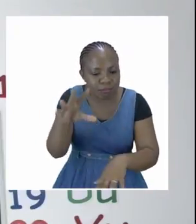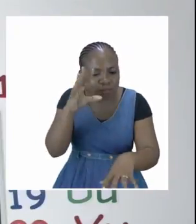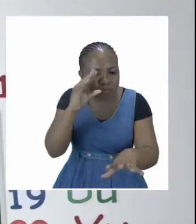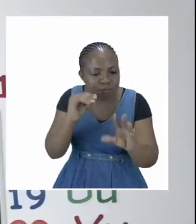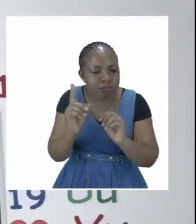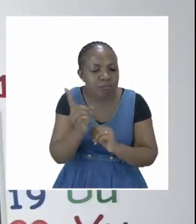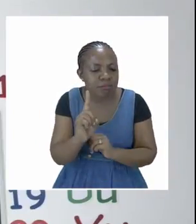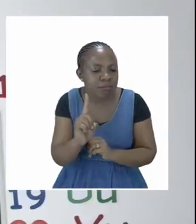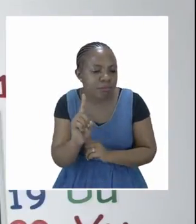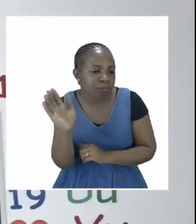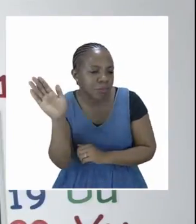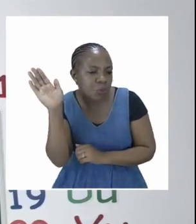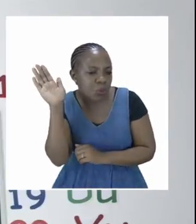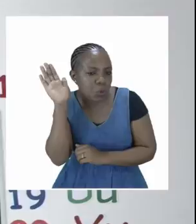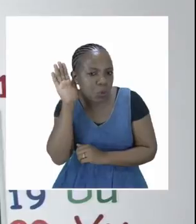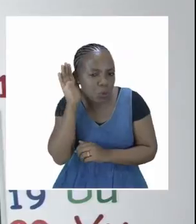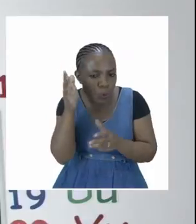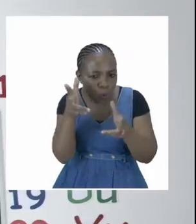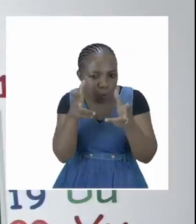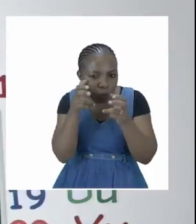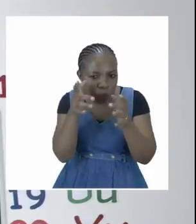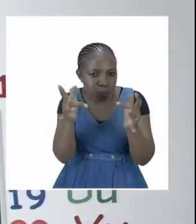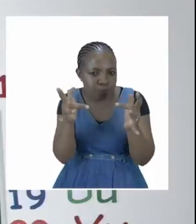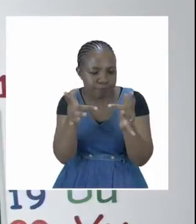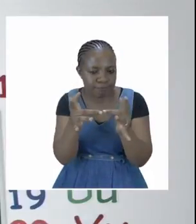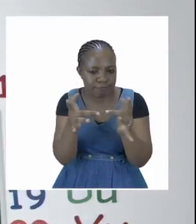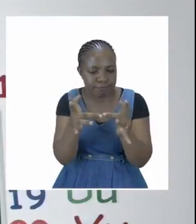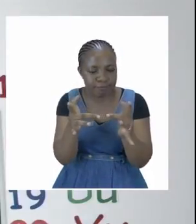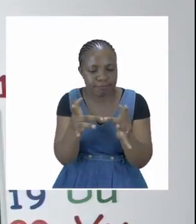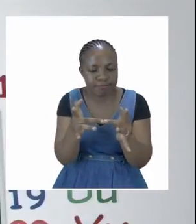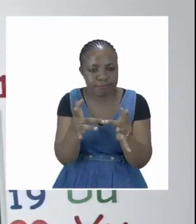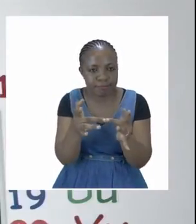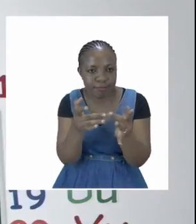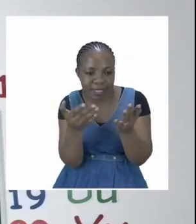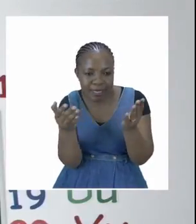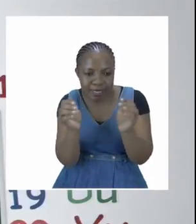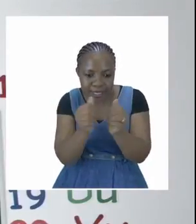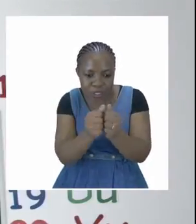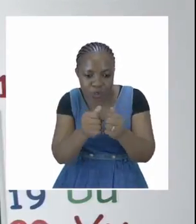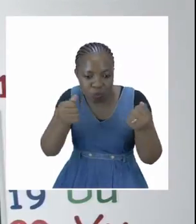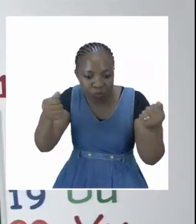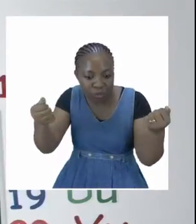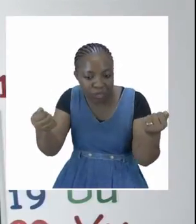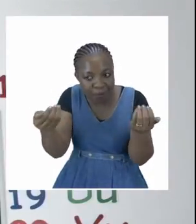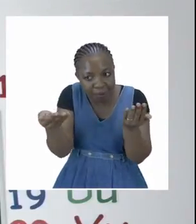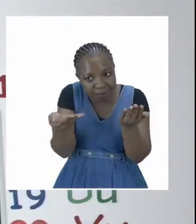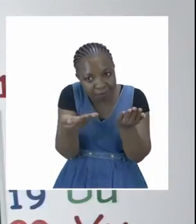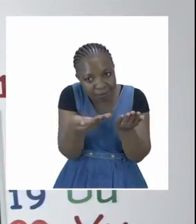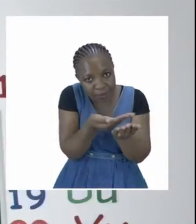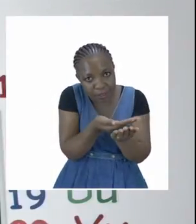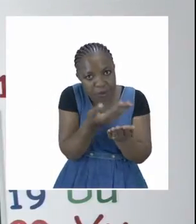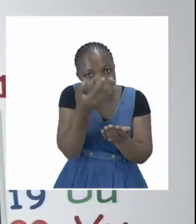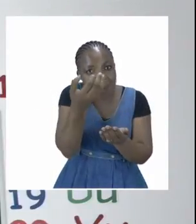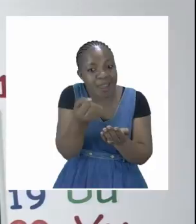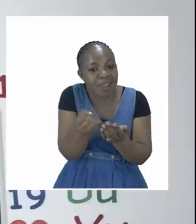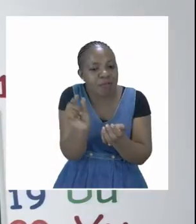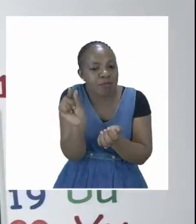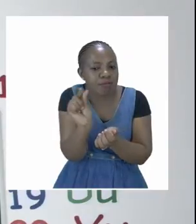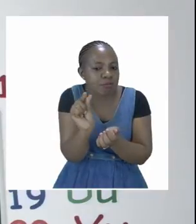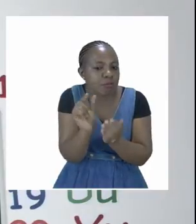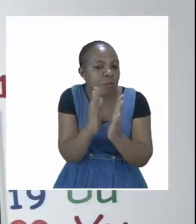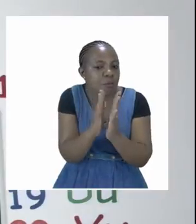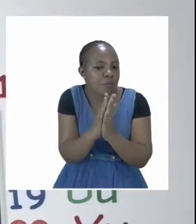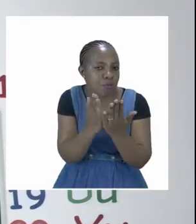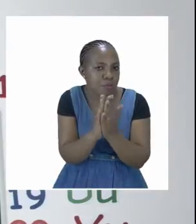or watching online. Inside the newspapers, there is an insert of the lesson